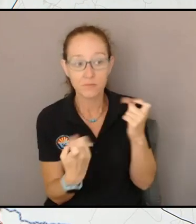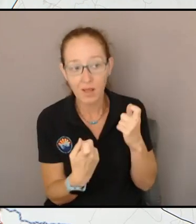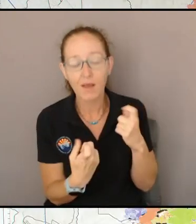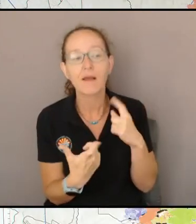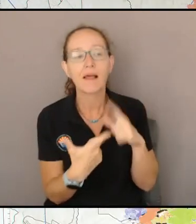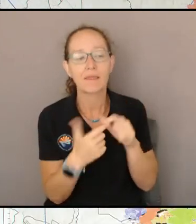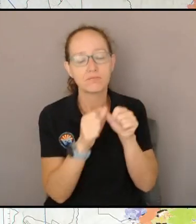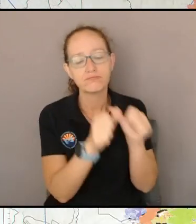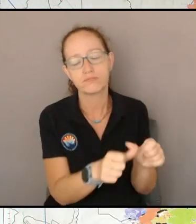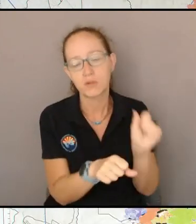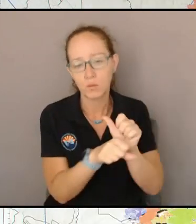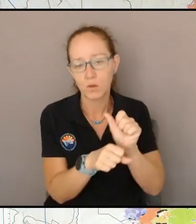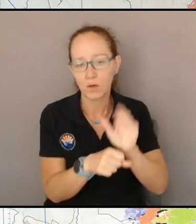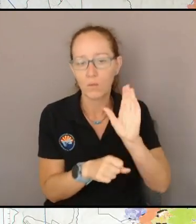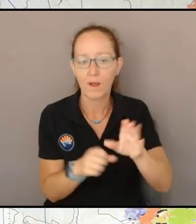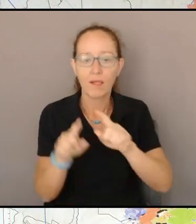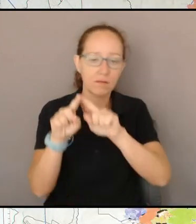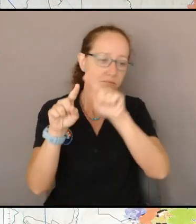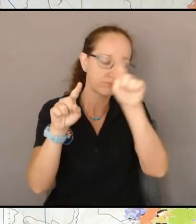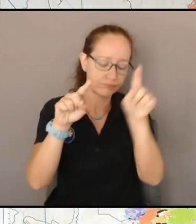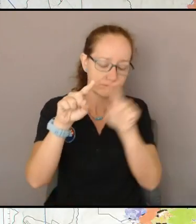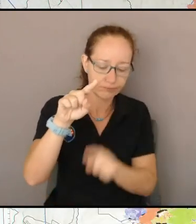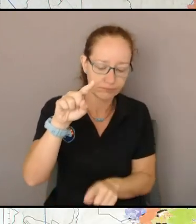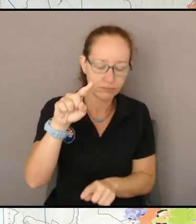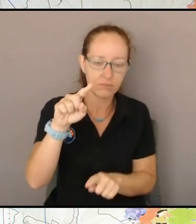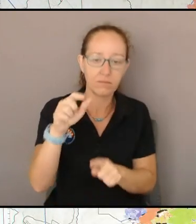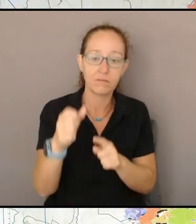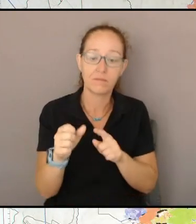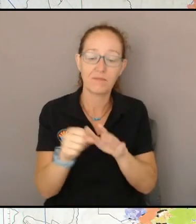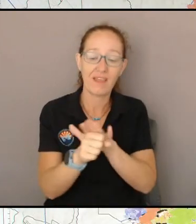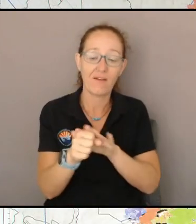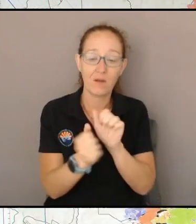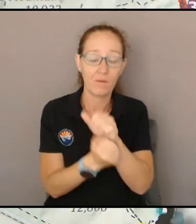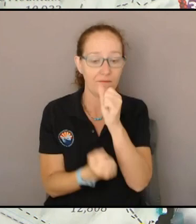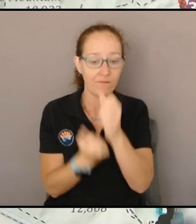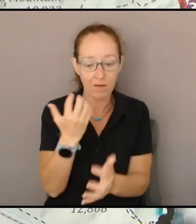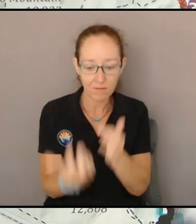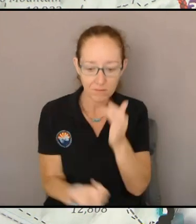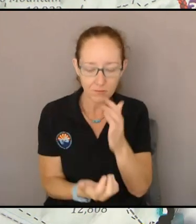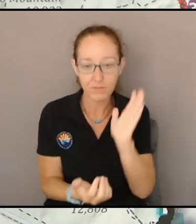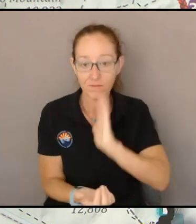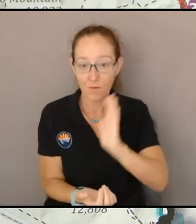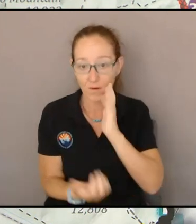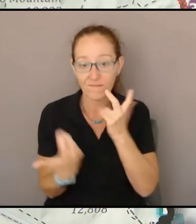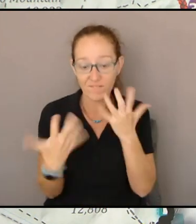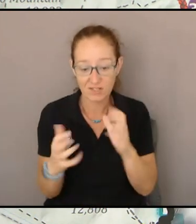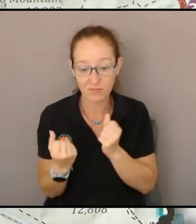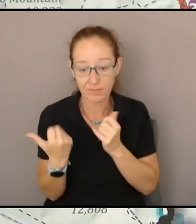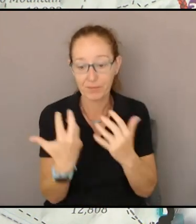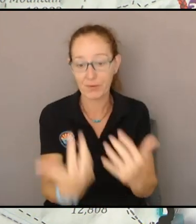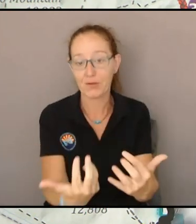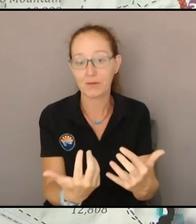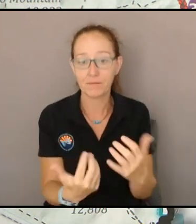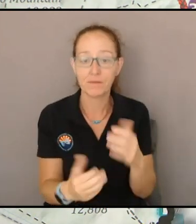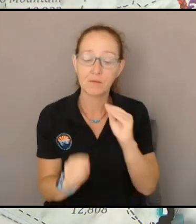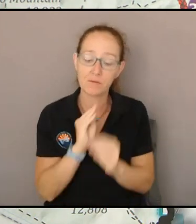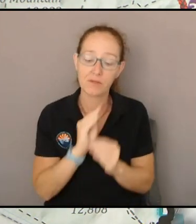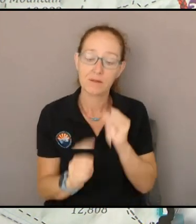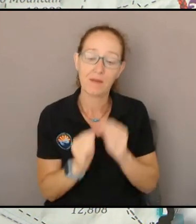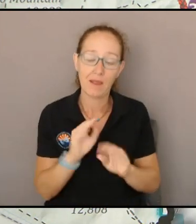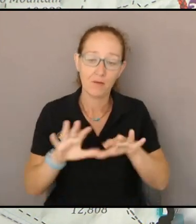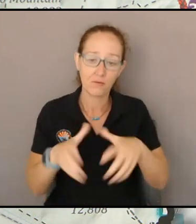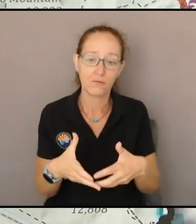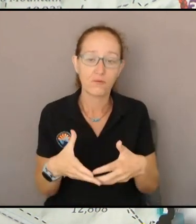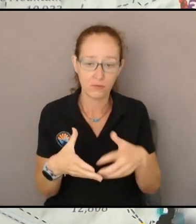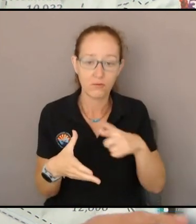we keep moving down toward more of the actual fire area here, where it did burn, we do have our repair group that continues to be in the